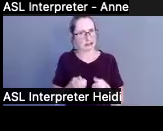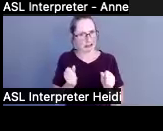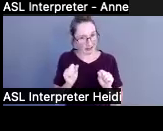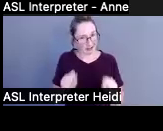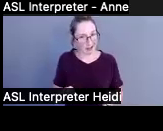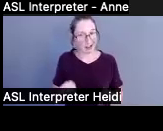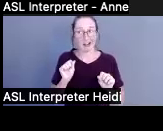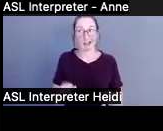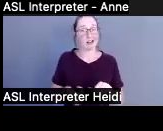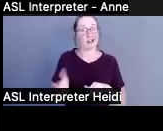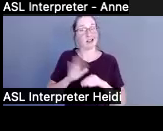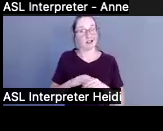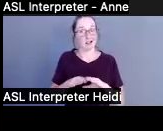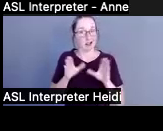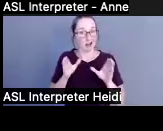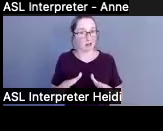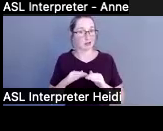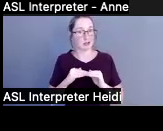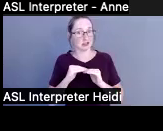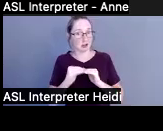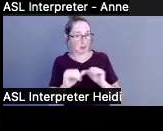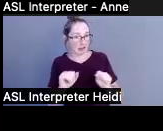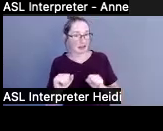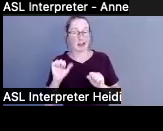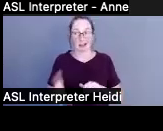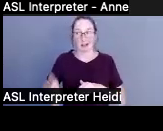it can increase housing stability, and it can